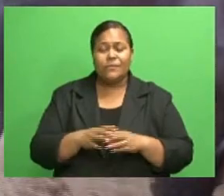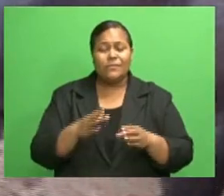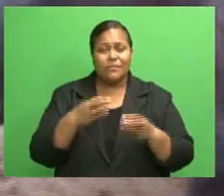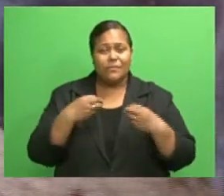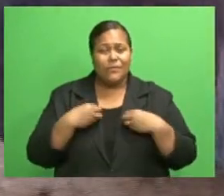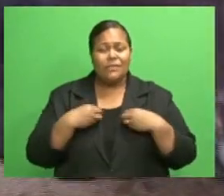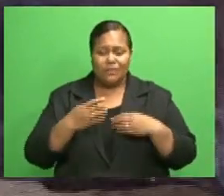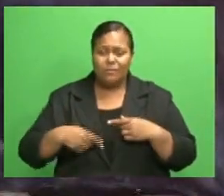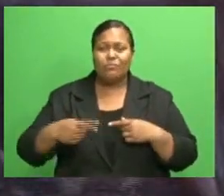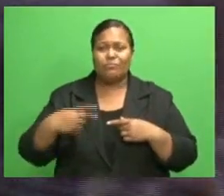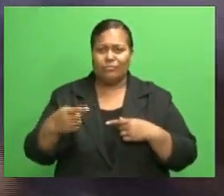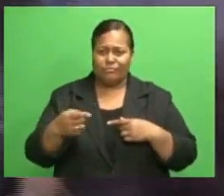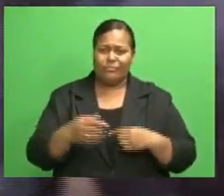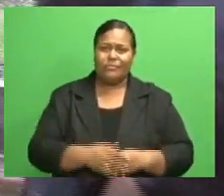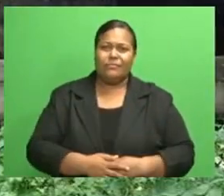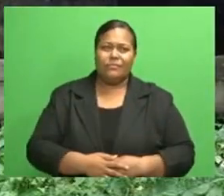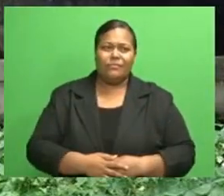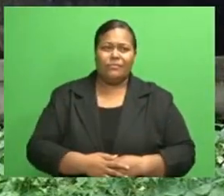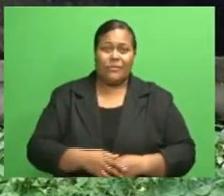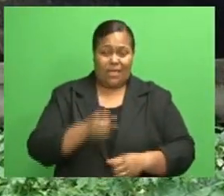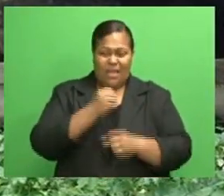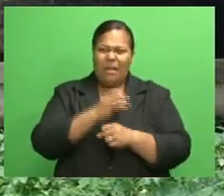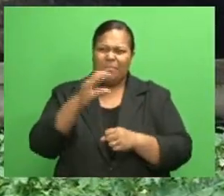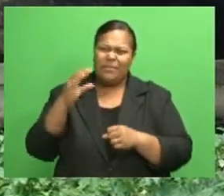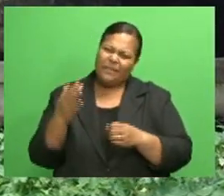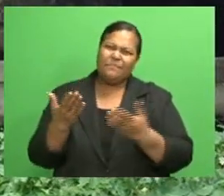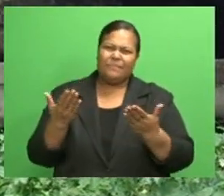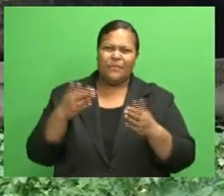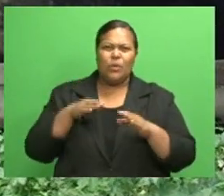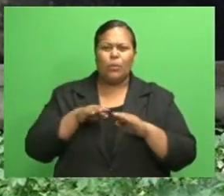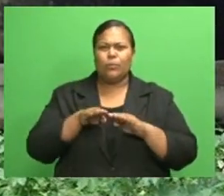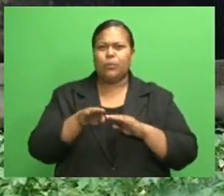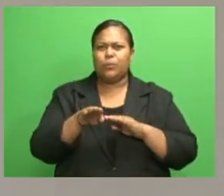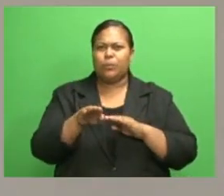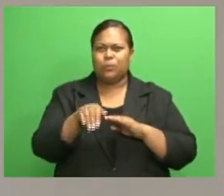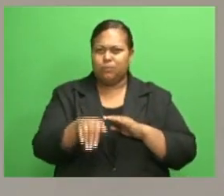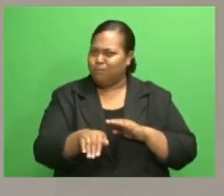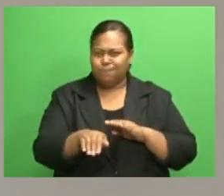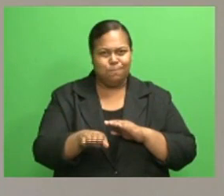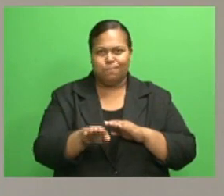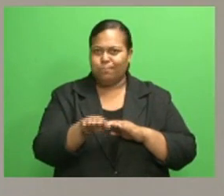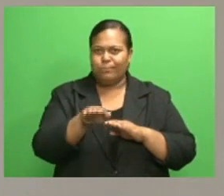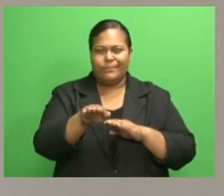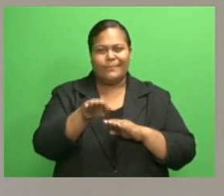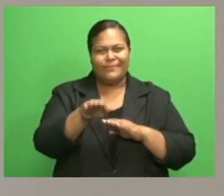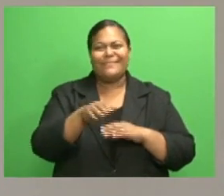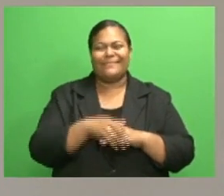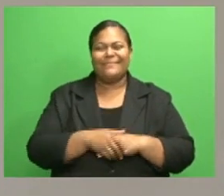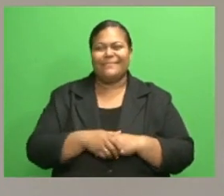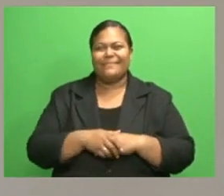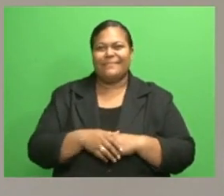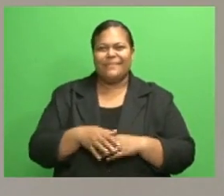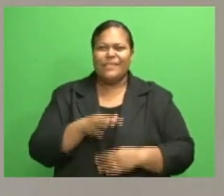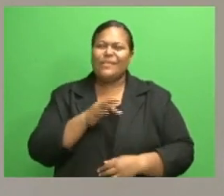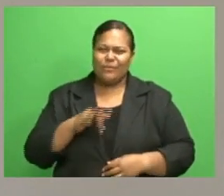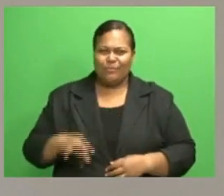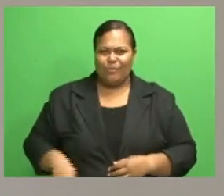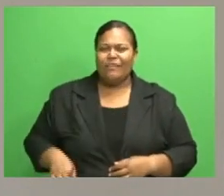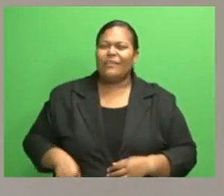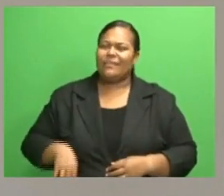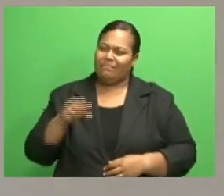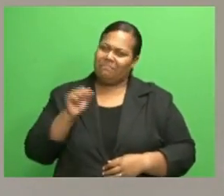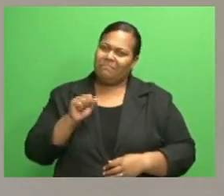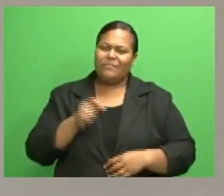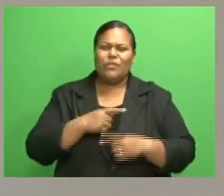The company has been making a marginal profit. And we expect that things will get